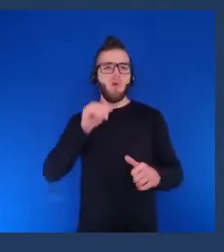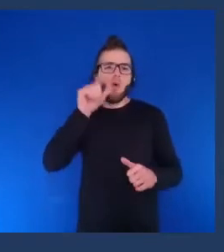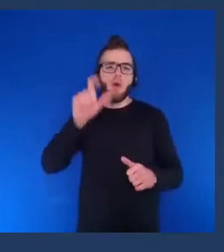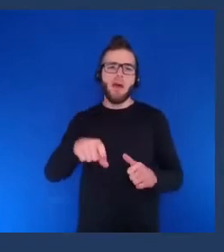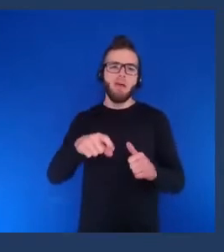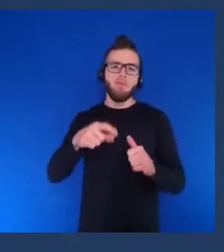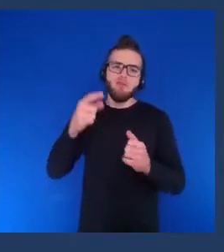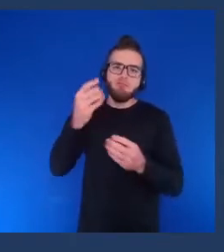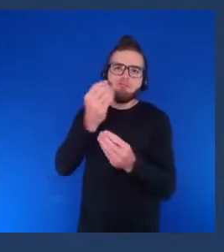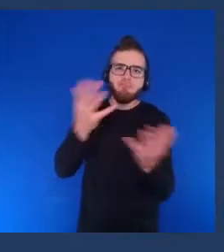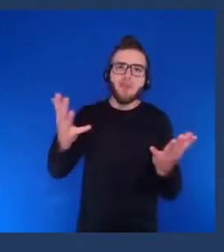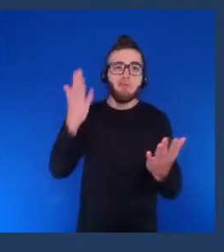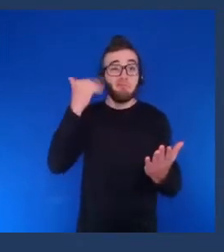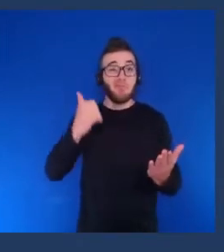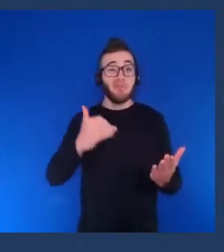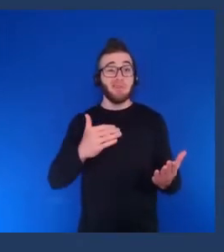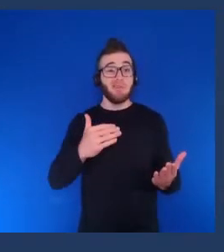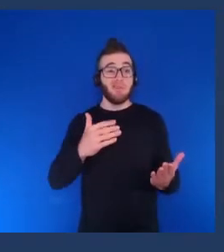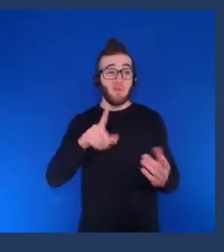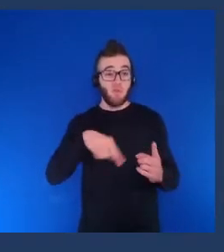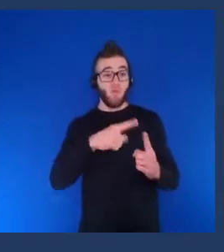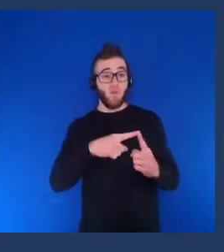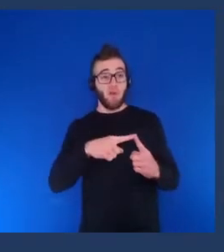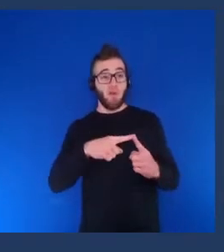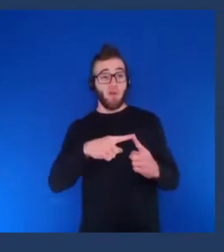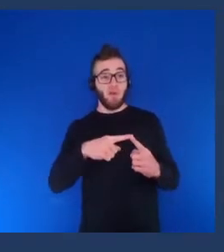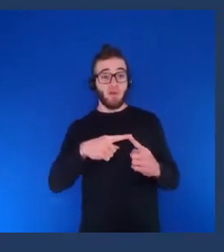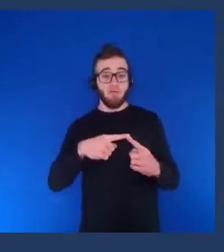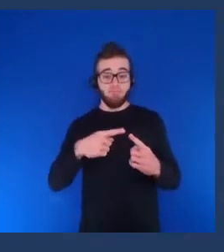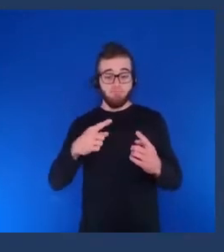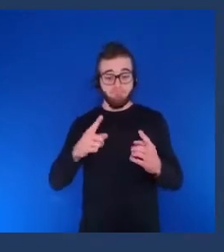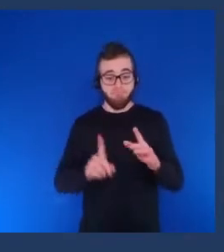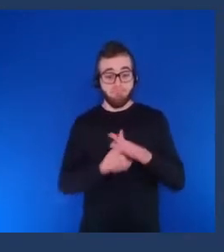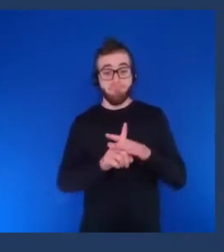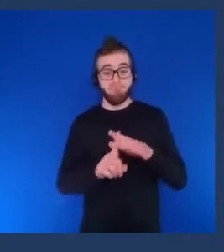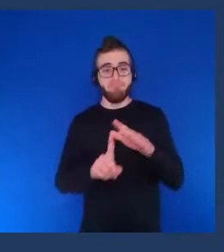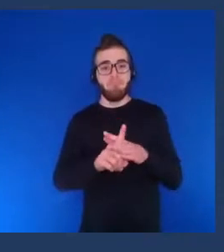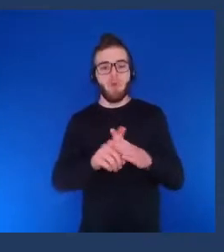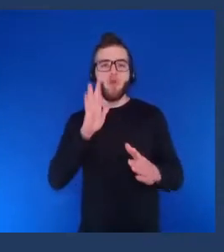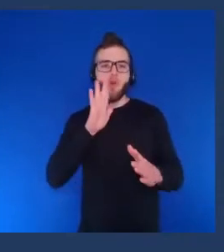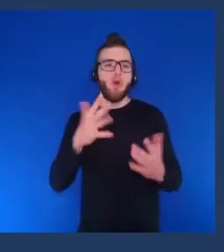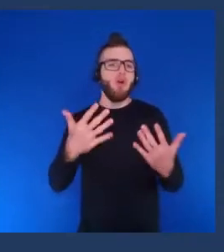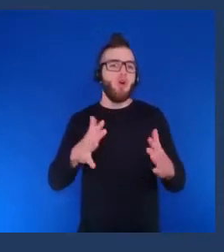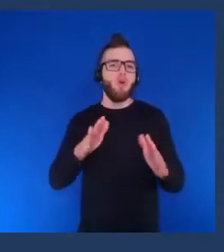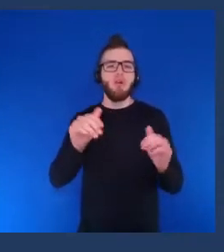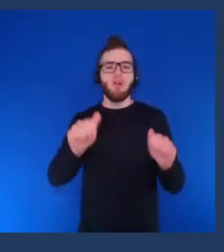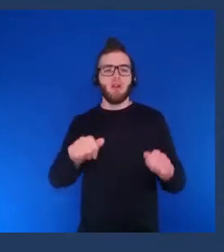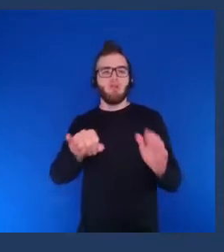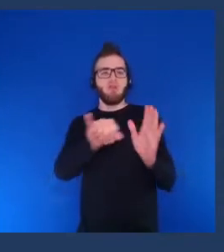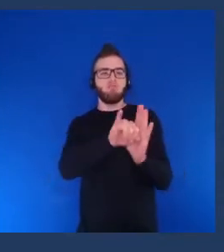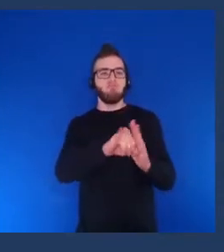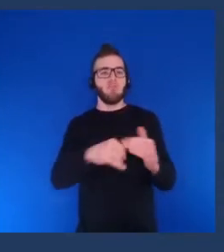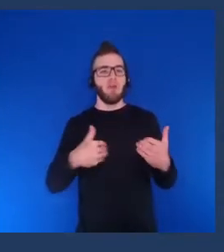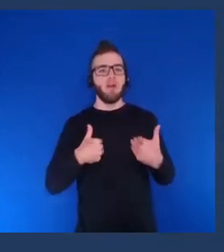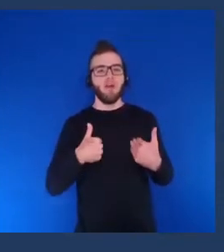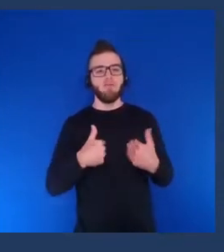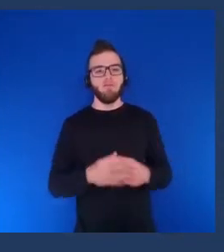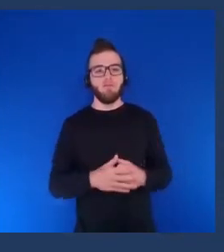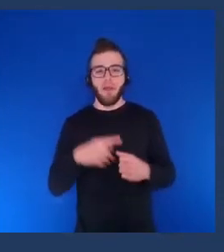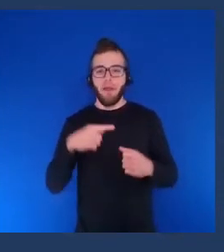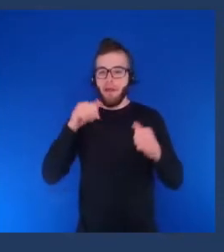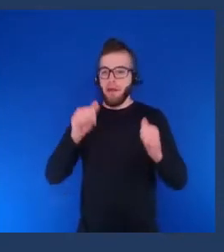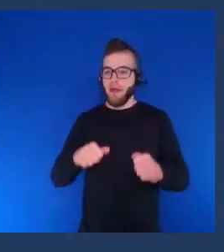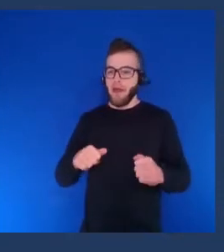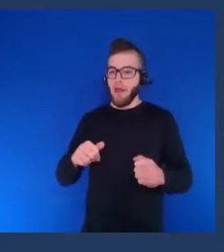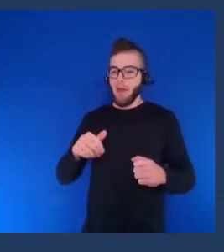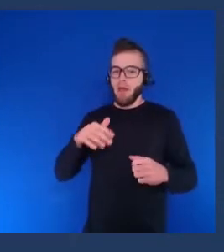became pronounced that I wouldn't have a choice. It would literally happen in front of everyone, and then I would tell them what was happening.